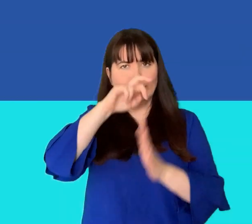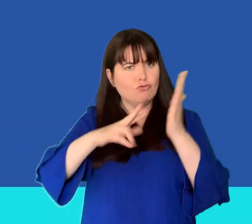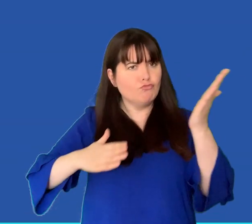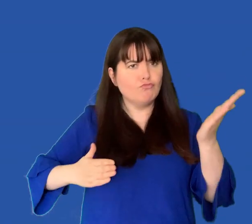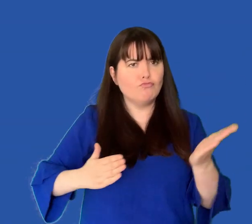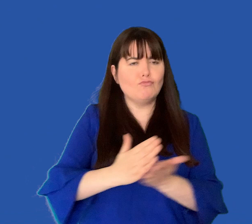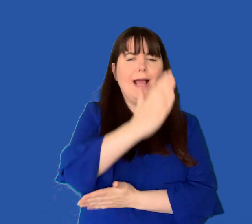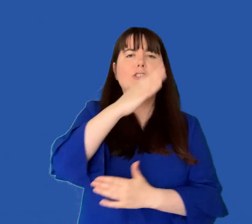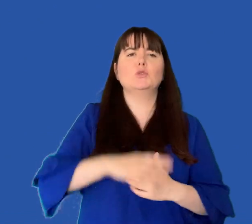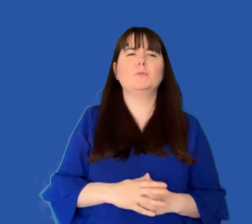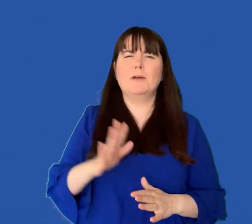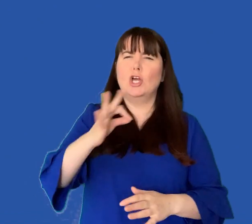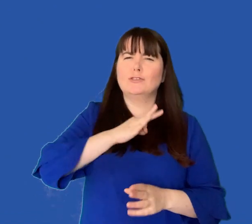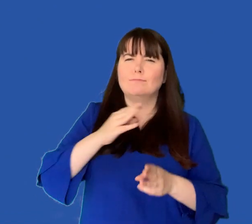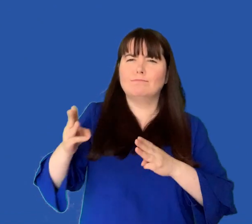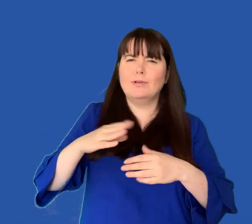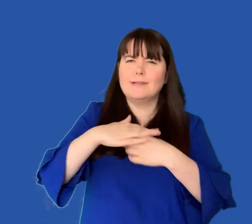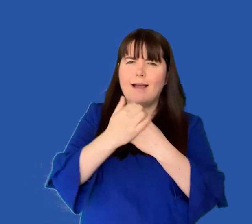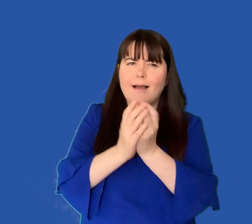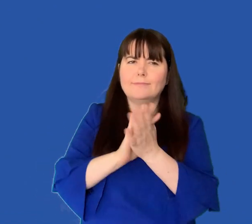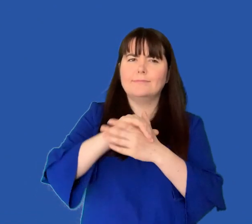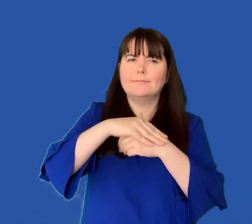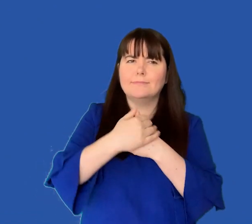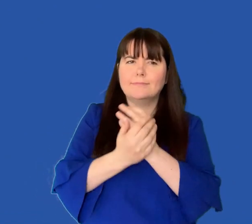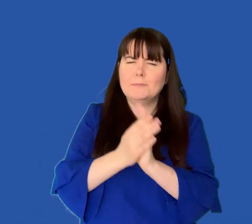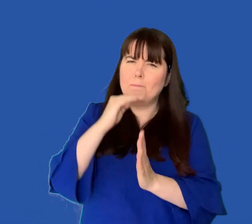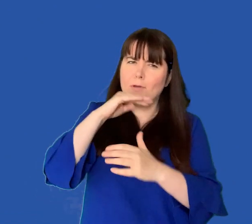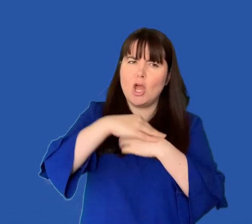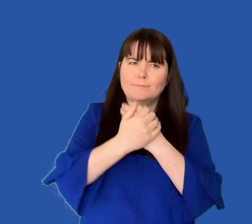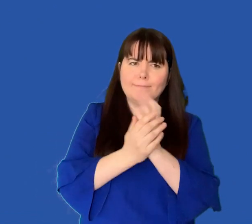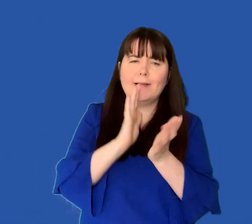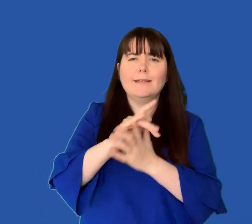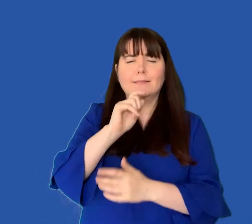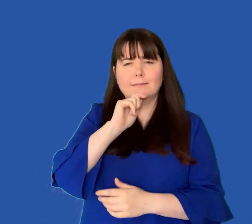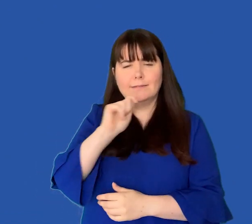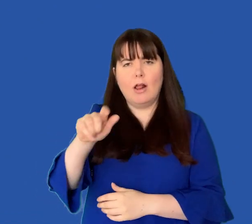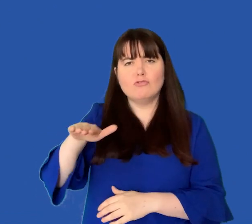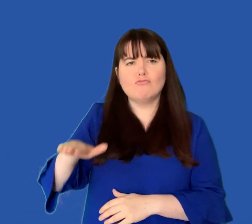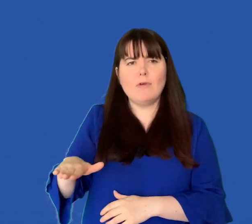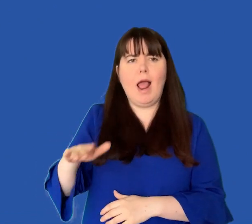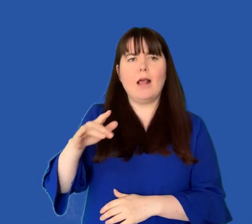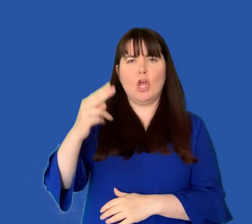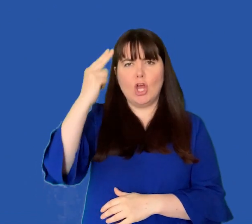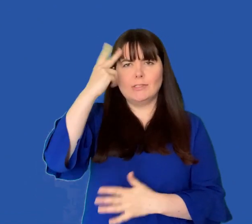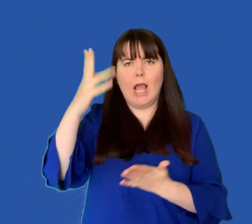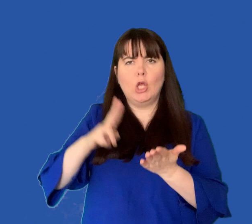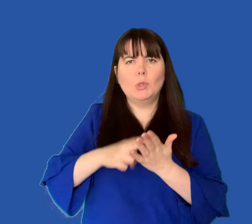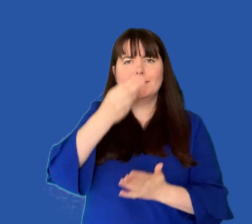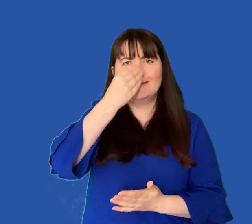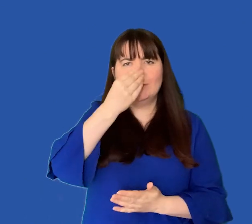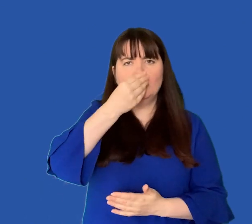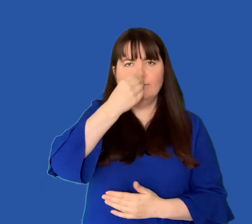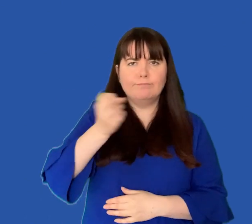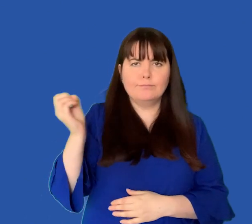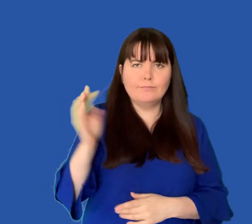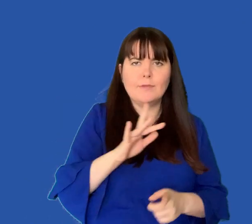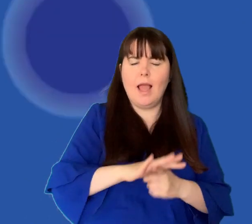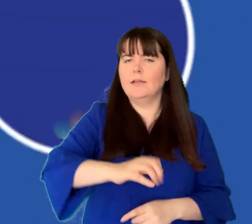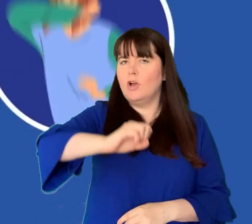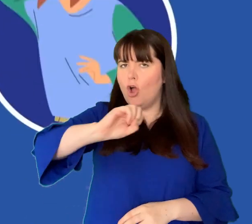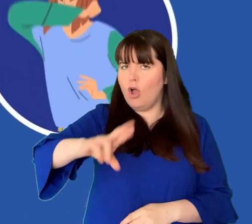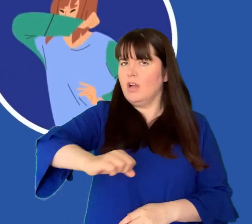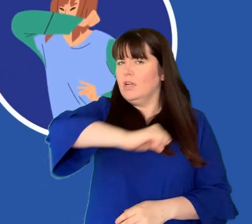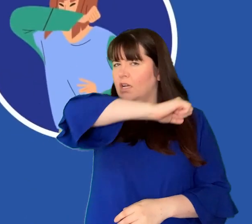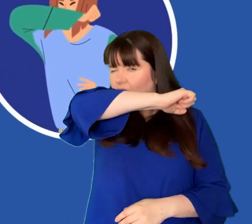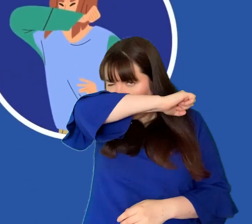Good hand washing and hygiene practice will be important for all students. Make sure your child knows to use a tissue to cover coughs or sneezes,